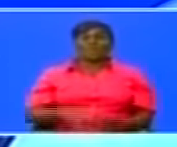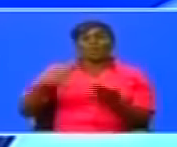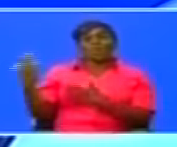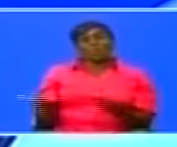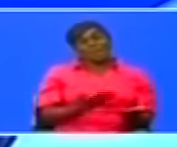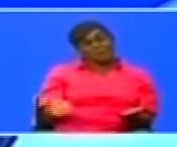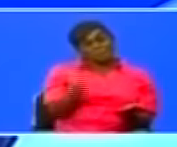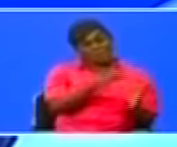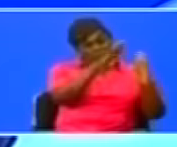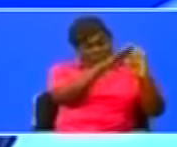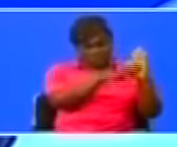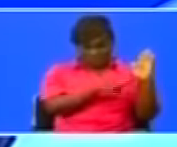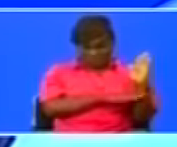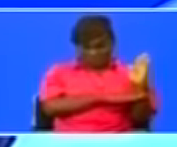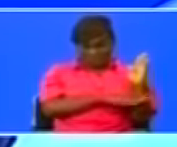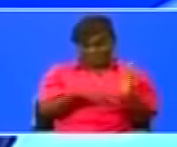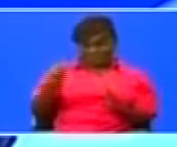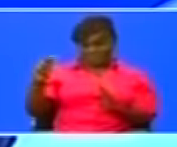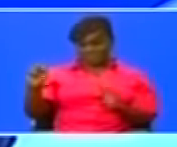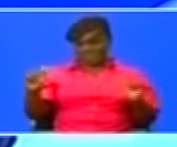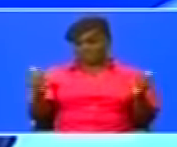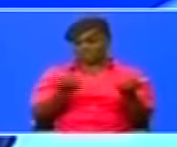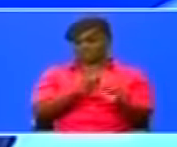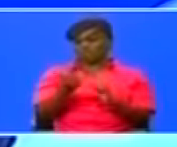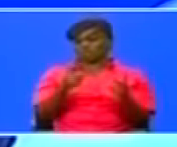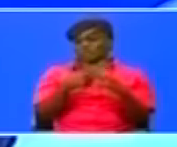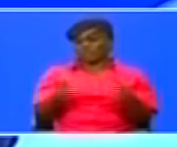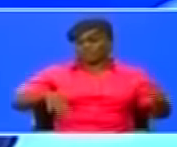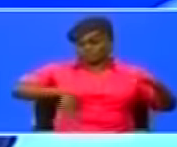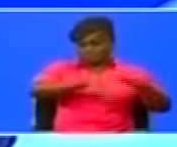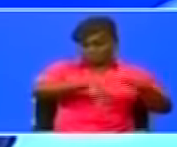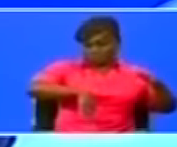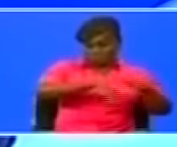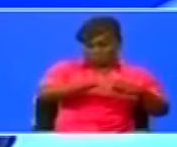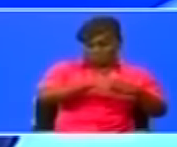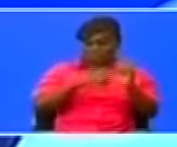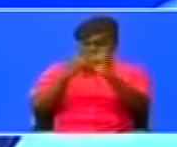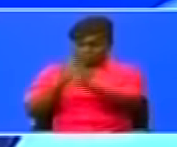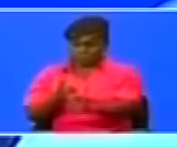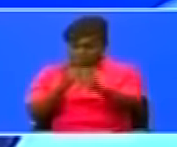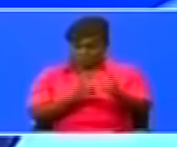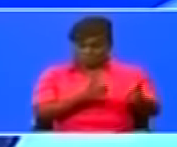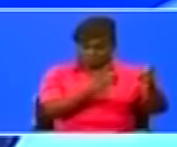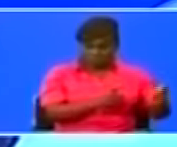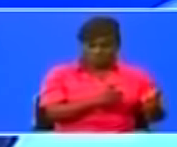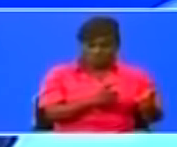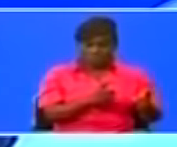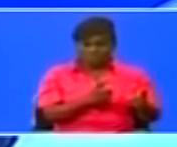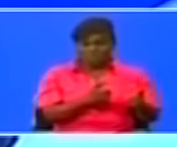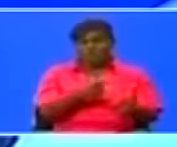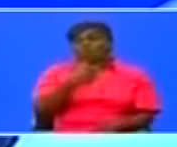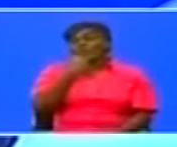Welcome back to the program and to KTN Sport. We start with football, with the Football of the Year Awards, where it was a Gor